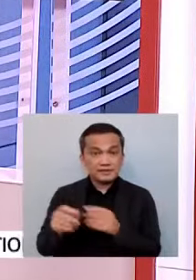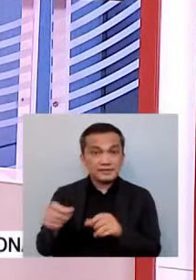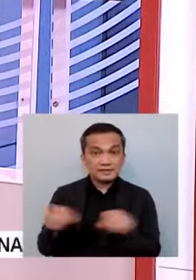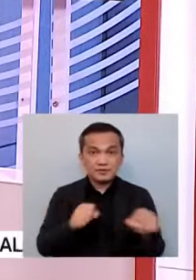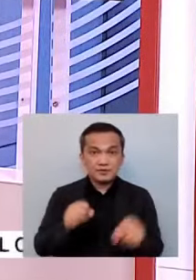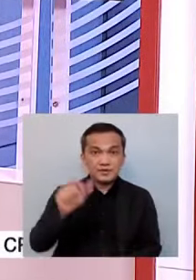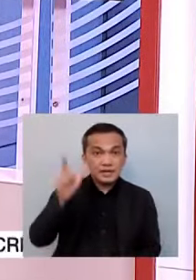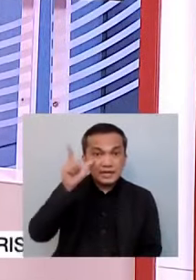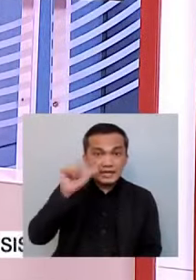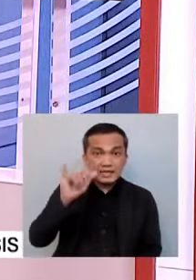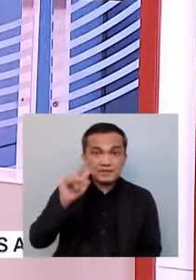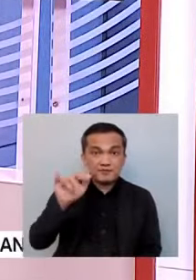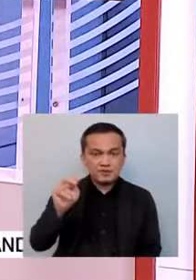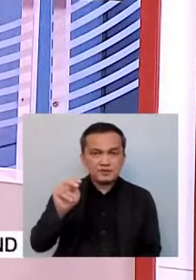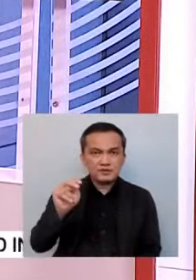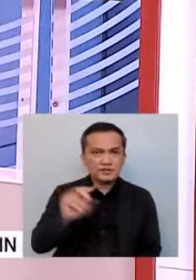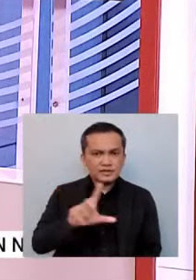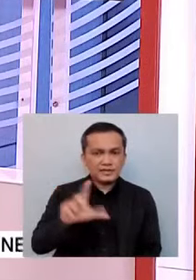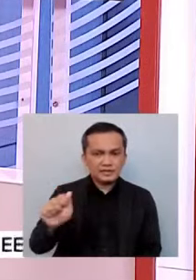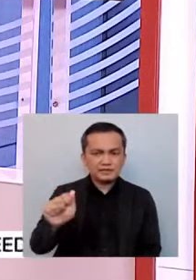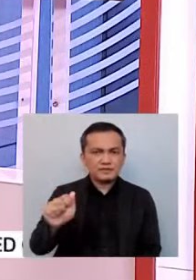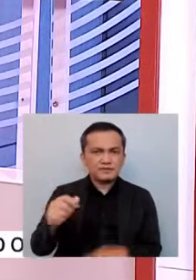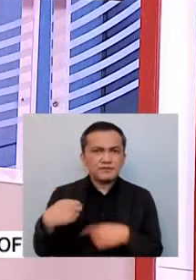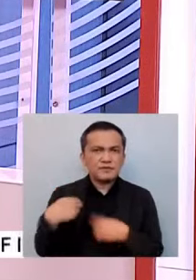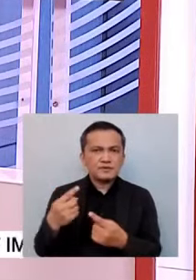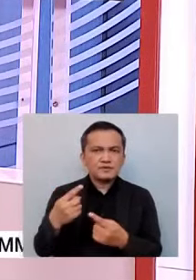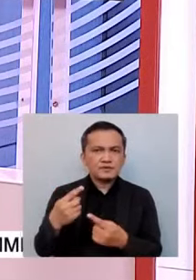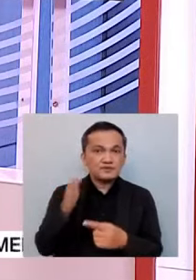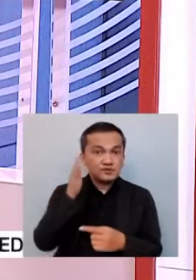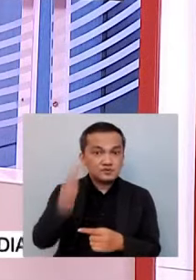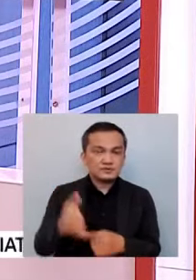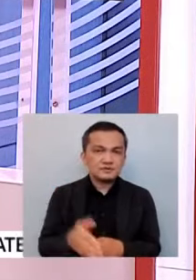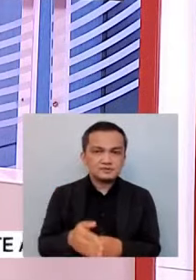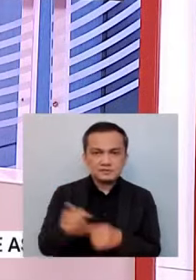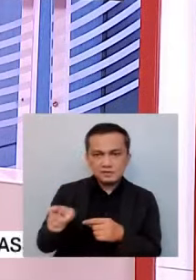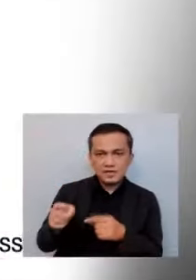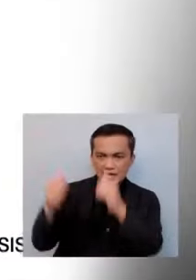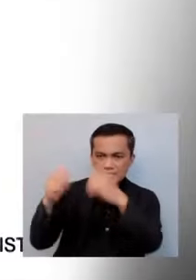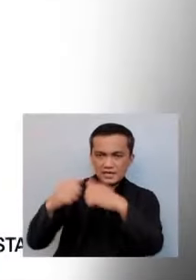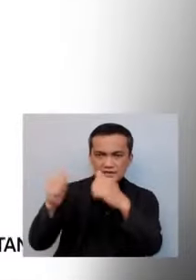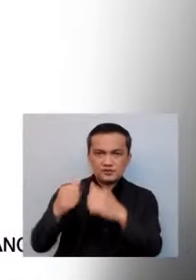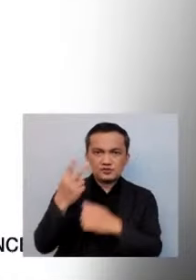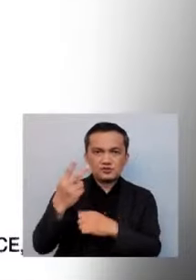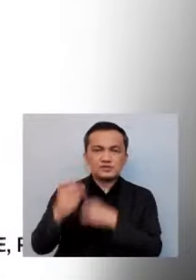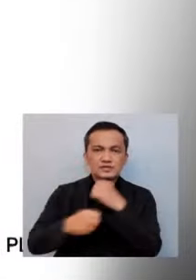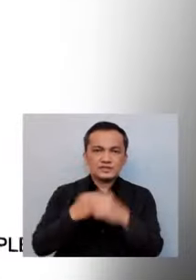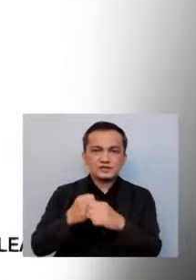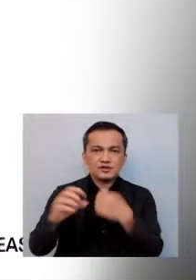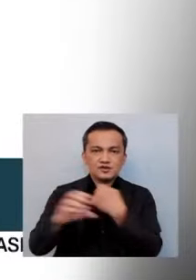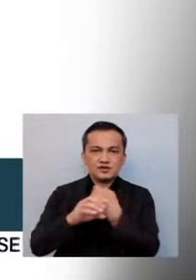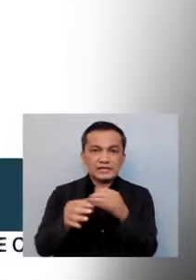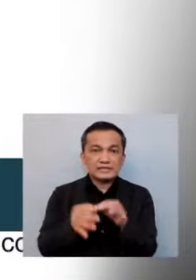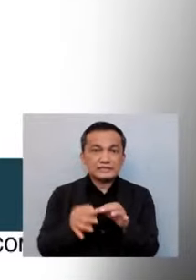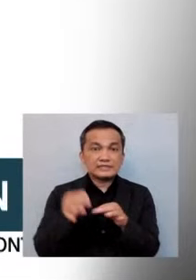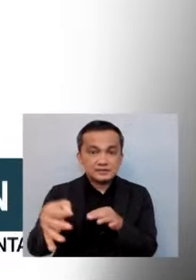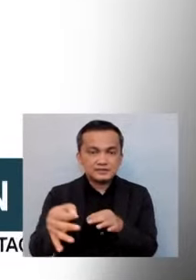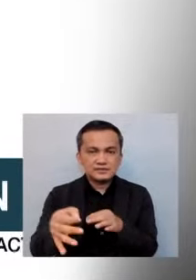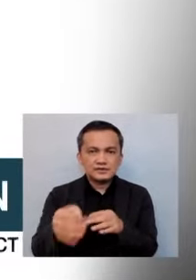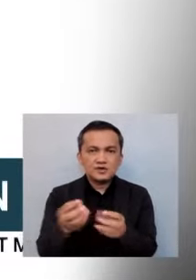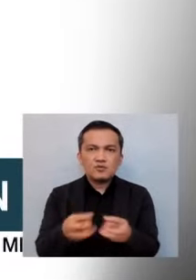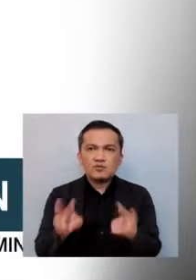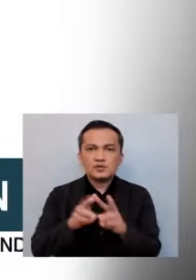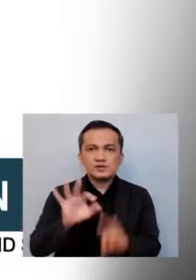be a Los Angeles Laker for the foreseeable future. The two sides agreed on a two-year contract extension worth